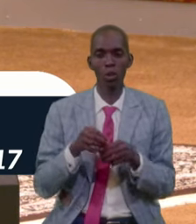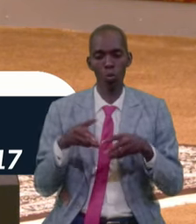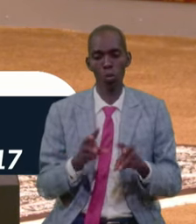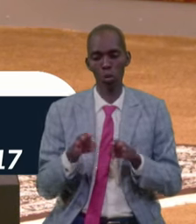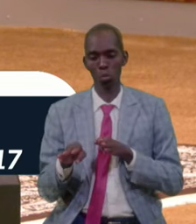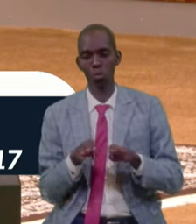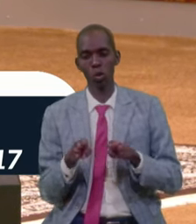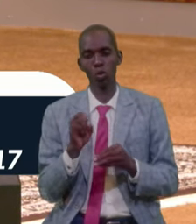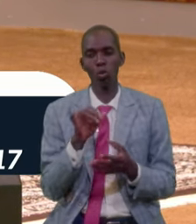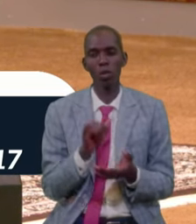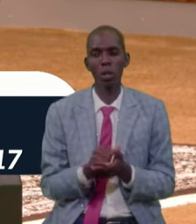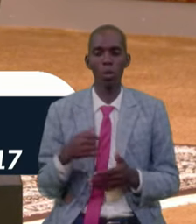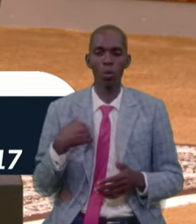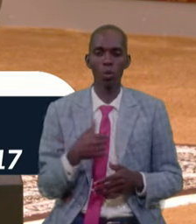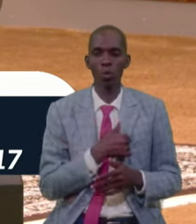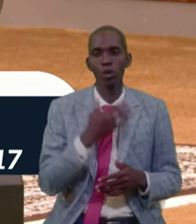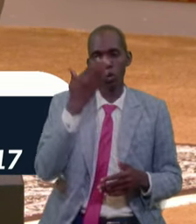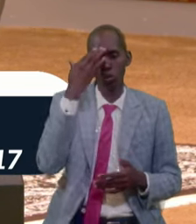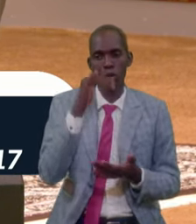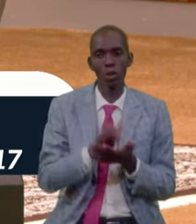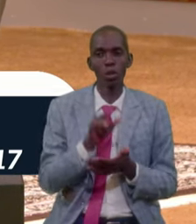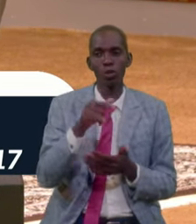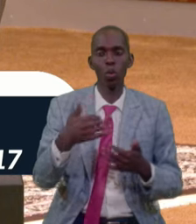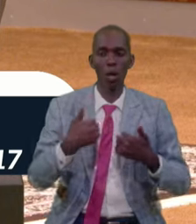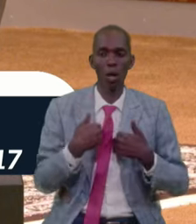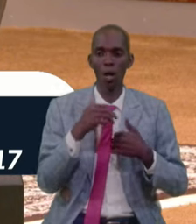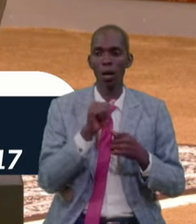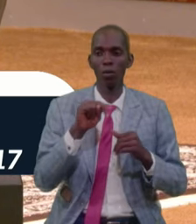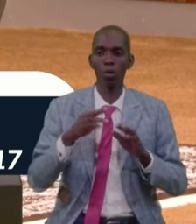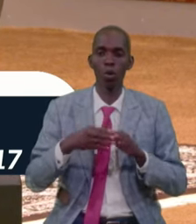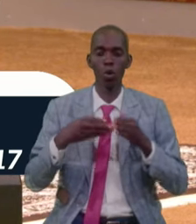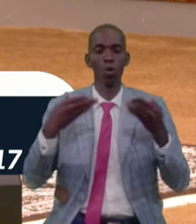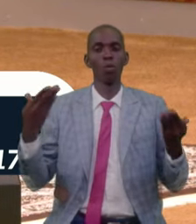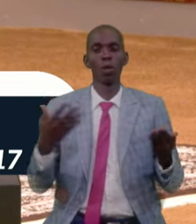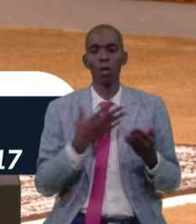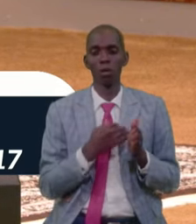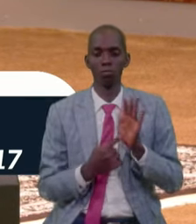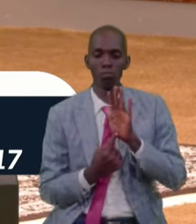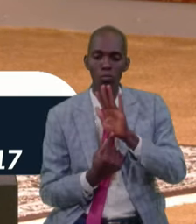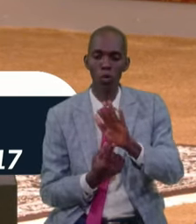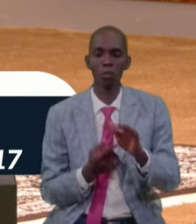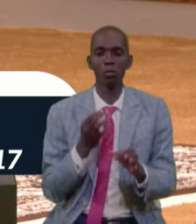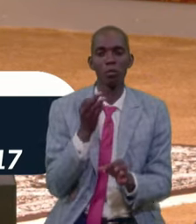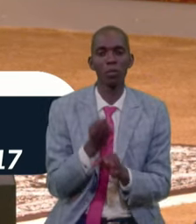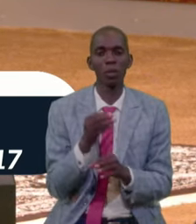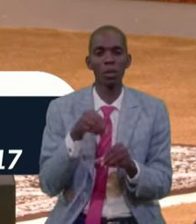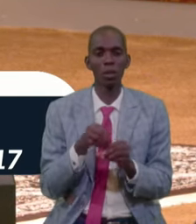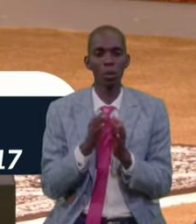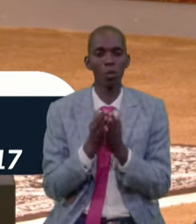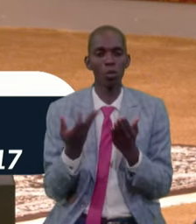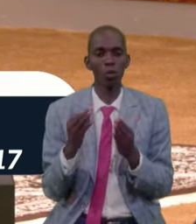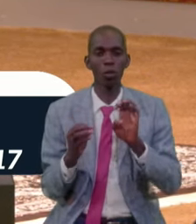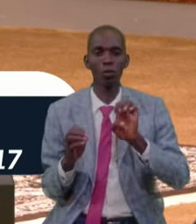that we know you have an explicit and expressive faith. In Ephesians chapter 4,